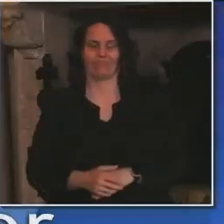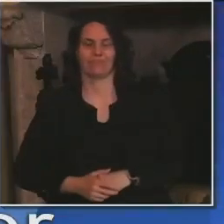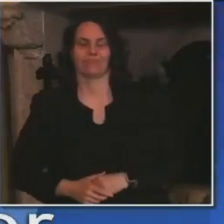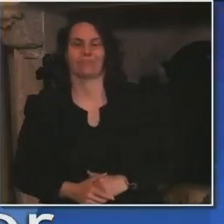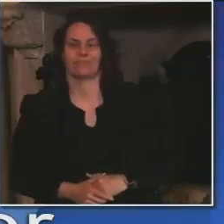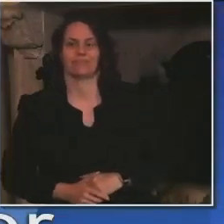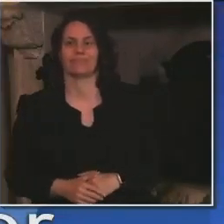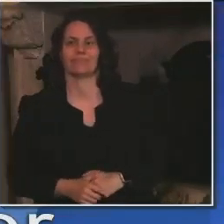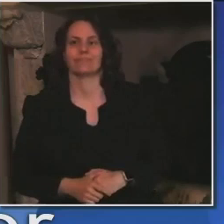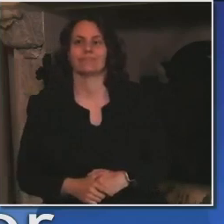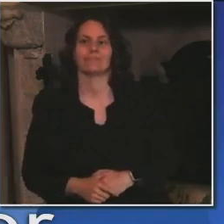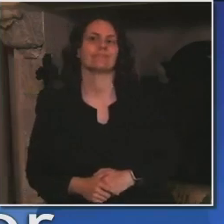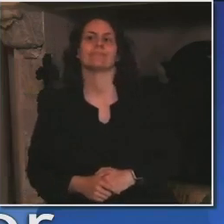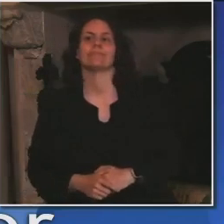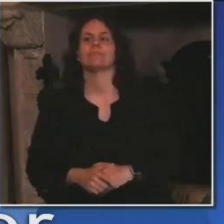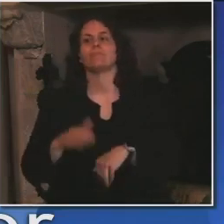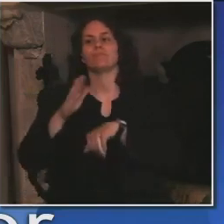News.